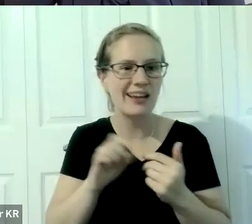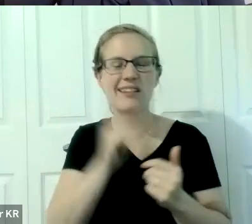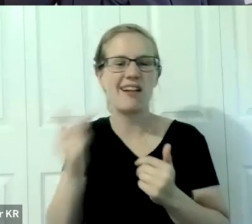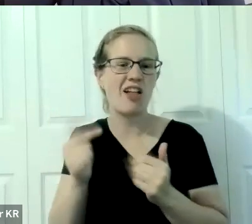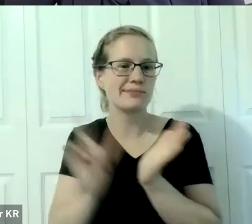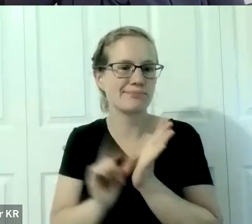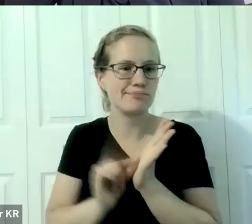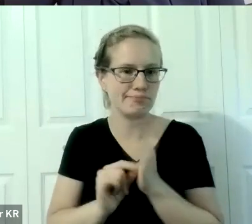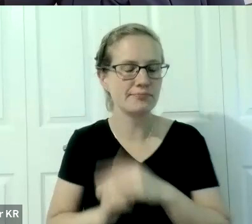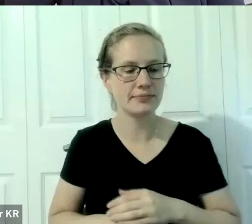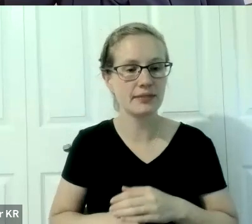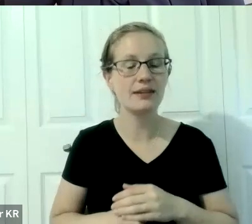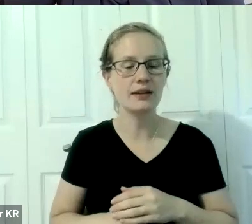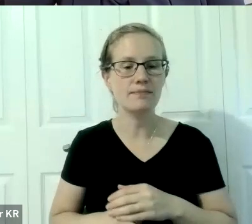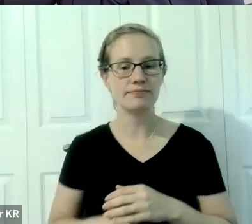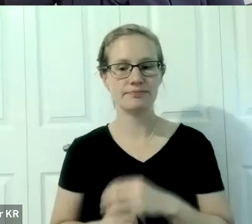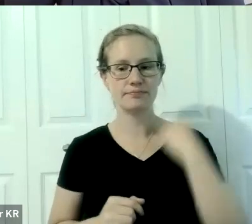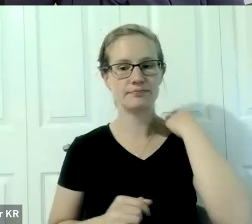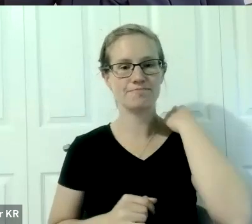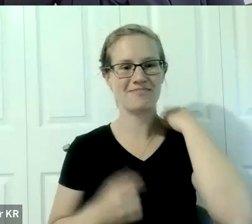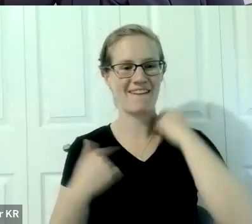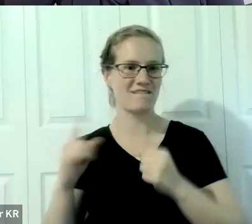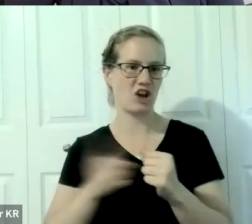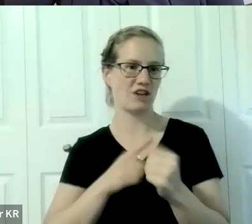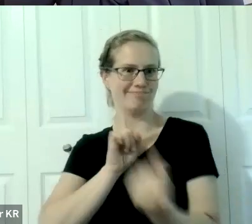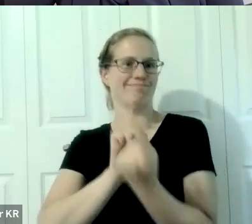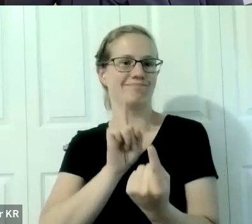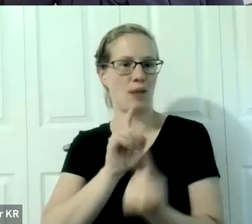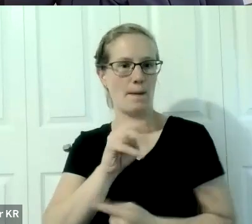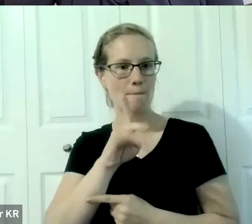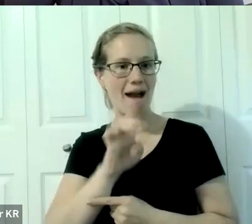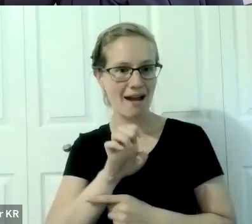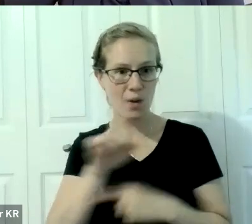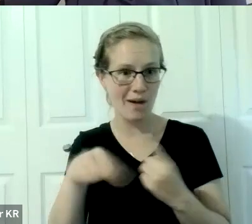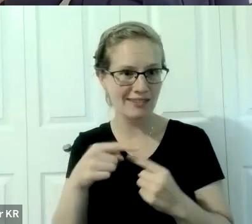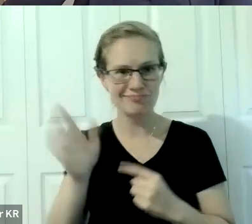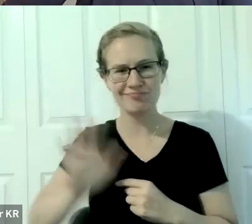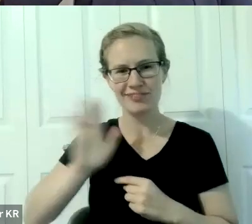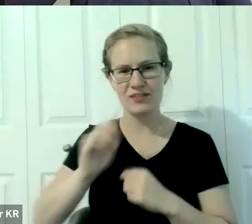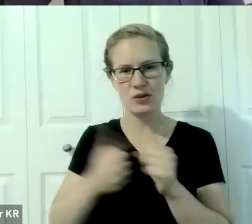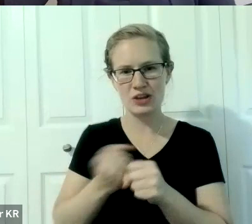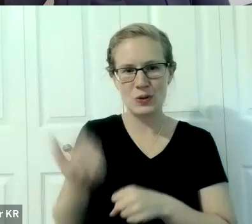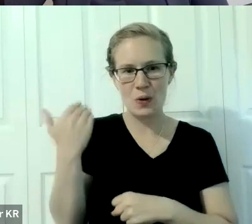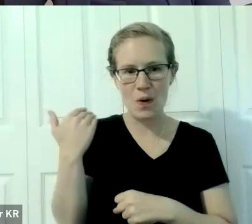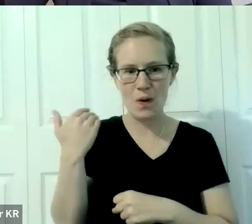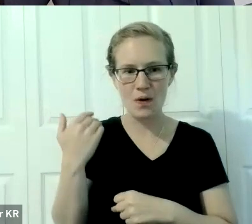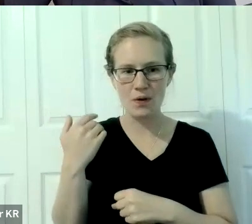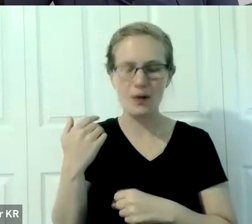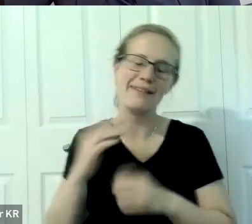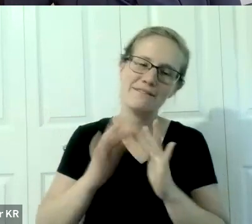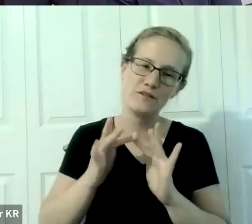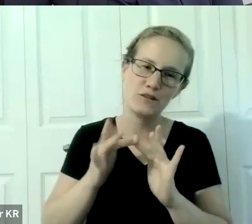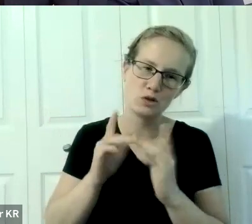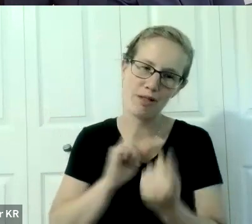things. And I'll tell you, I first ran into you, Mike, when back a couple years ago, well, ran into you virtually at